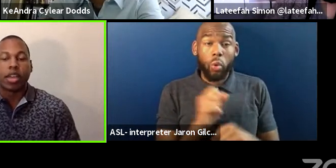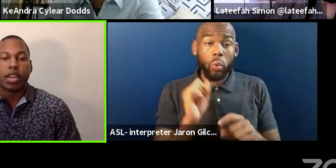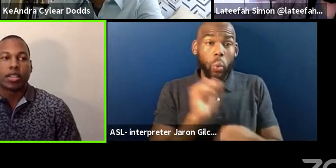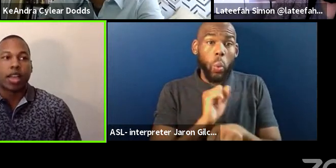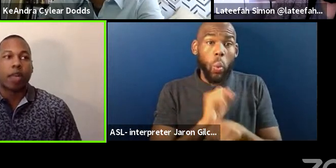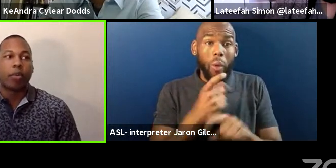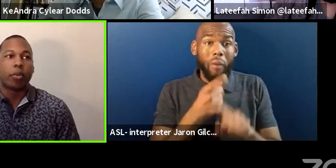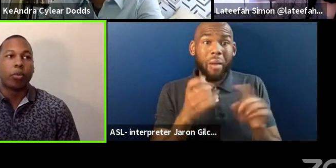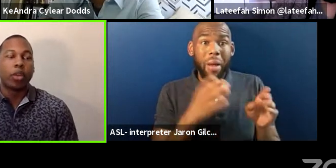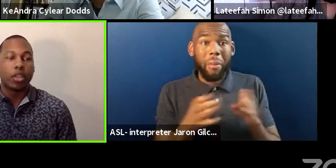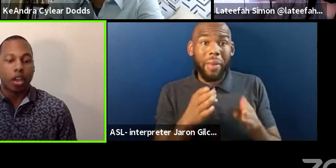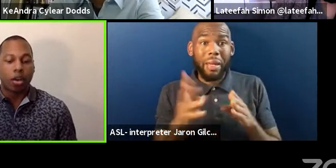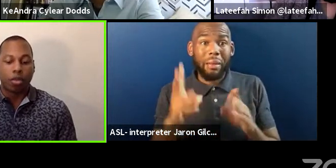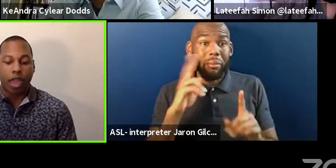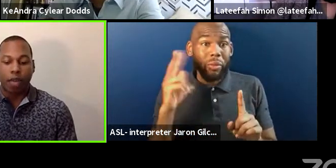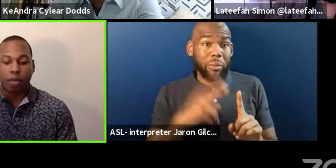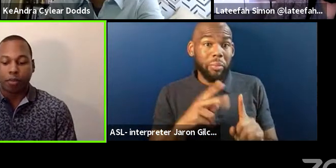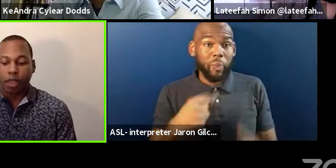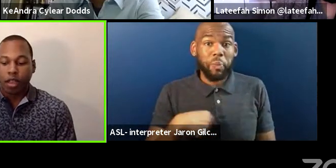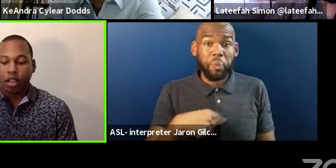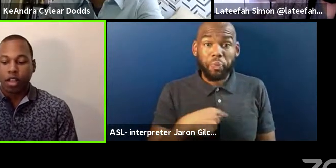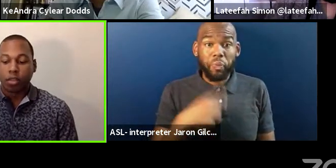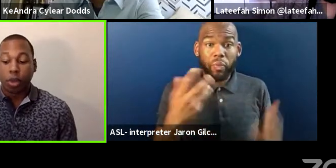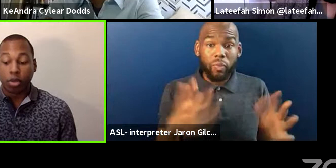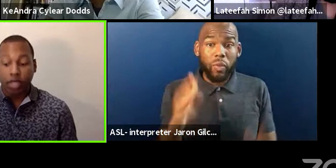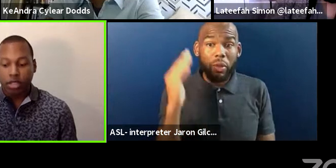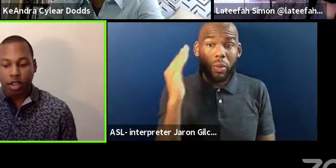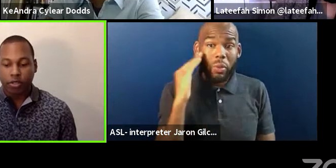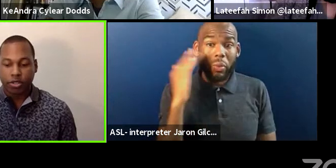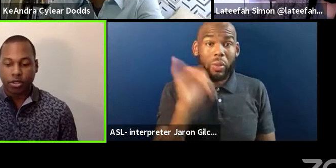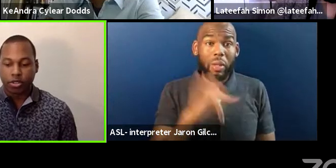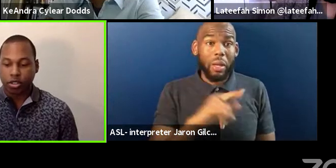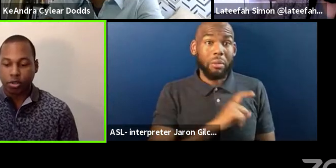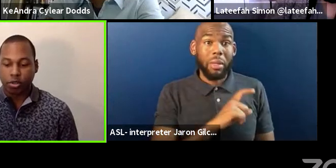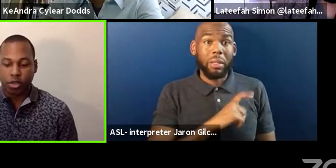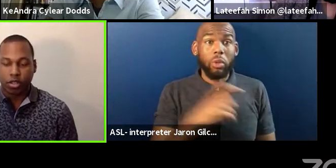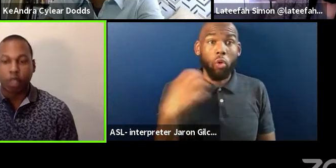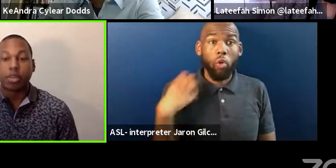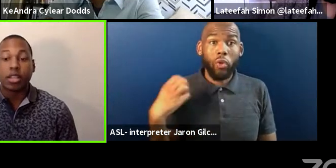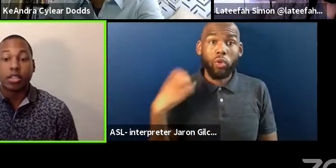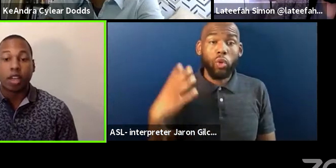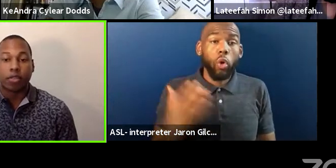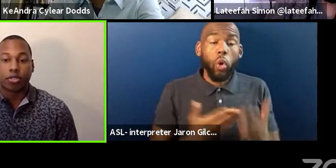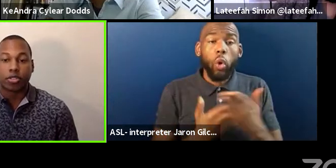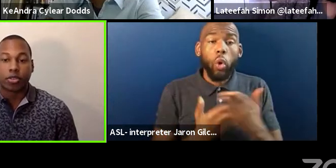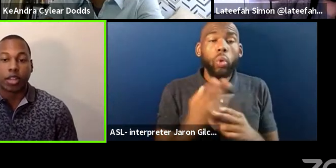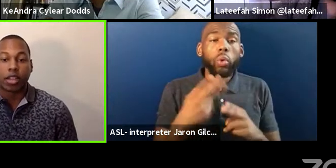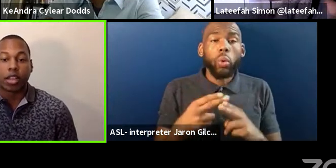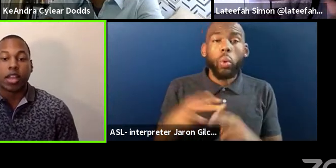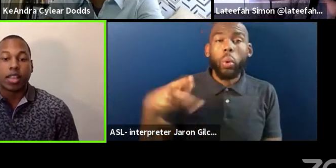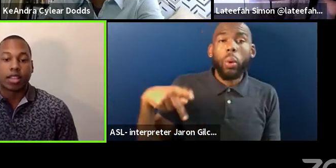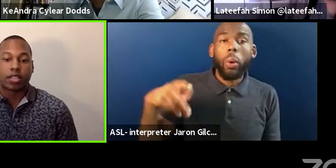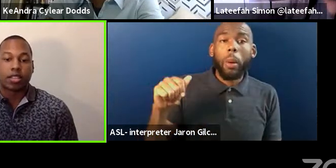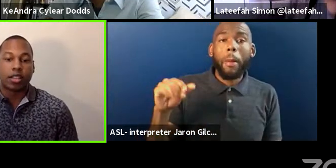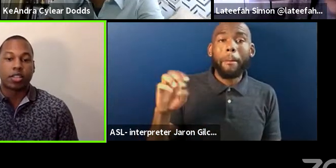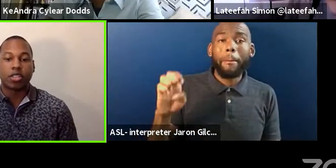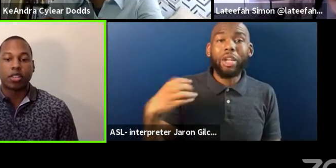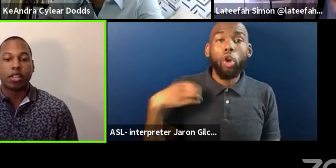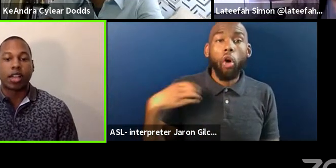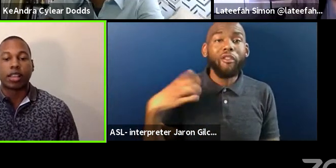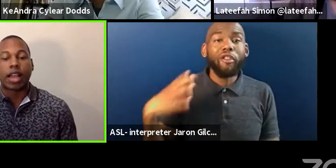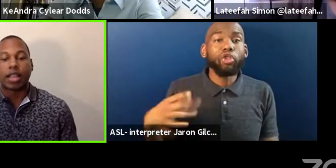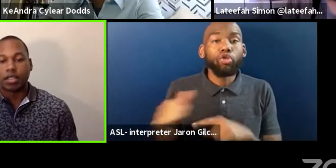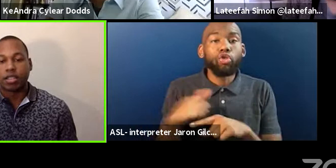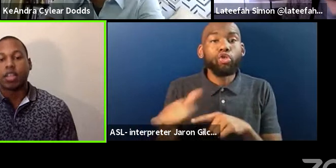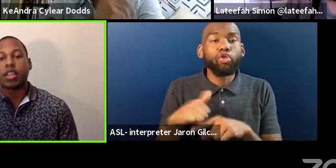perspective, is that we know that police officers go through what's called peace officer training. That's essentially